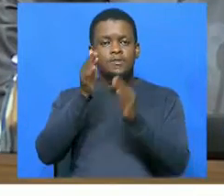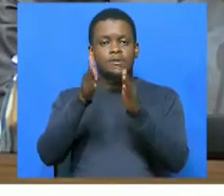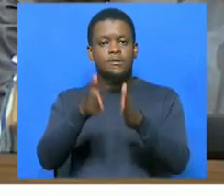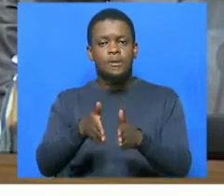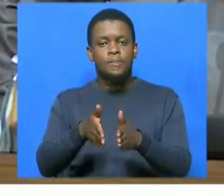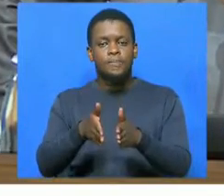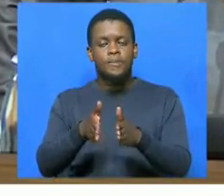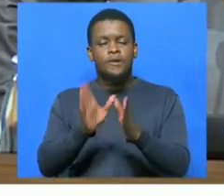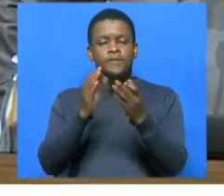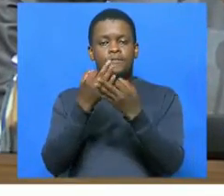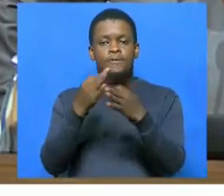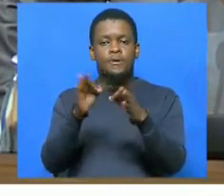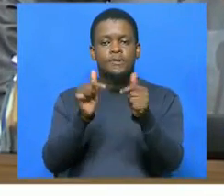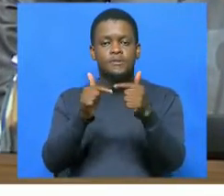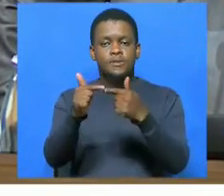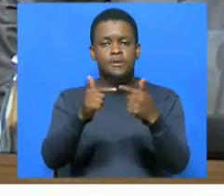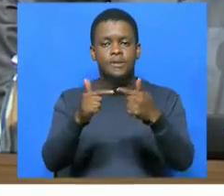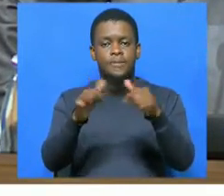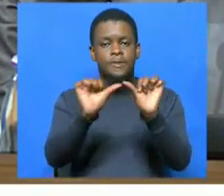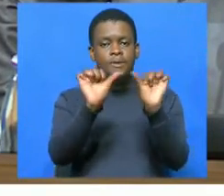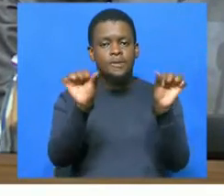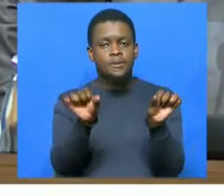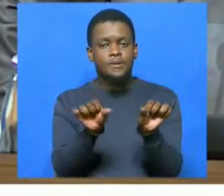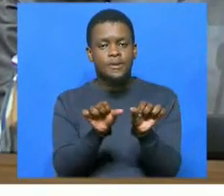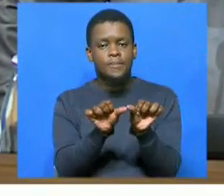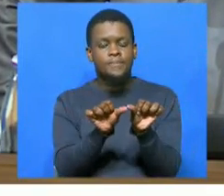Continental Free Trade Area,